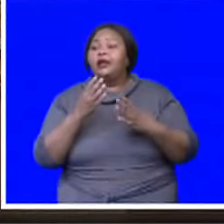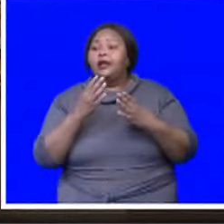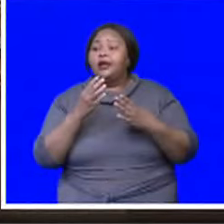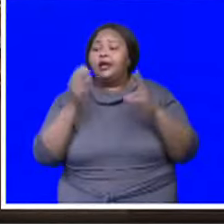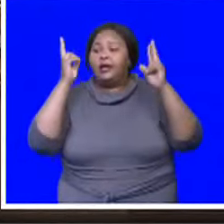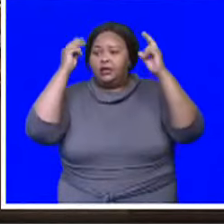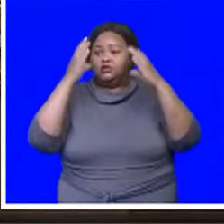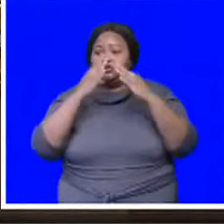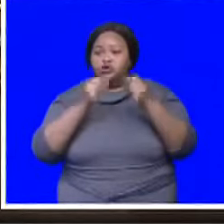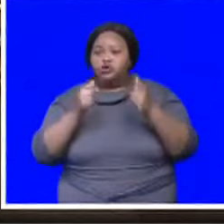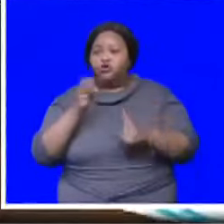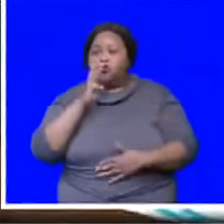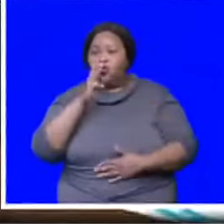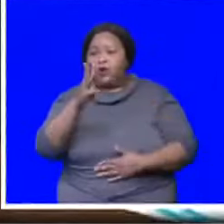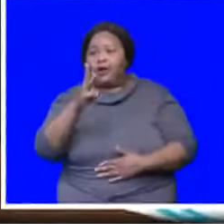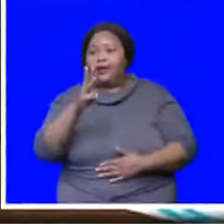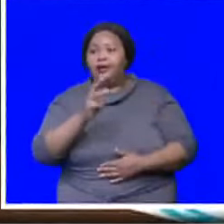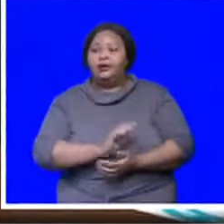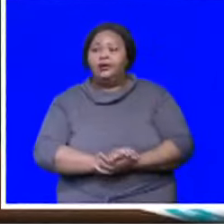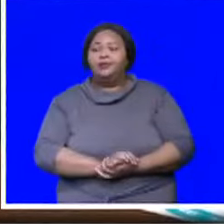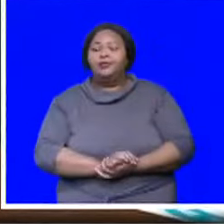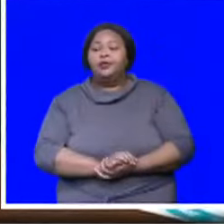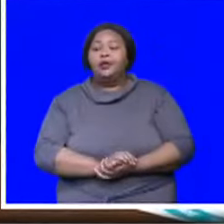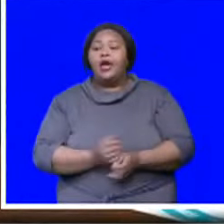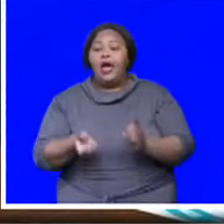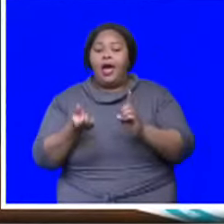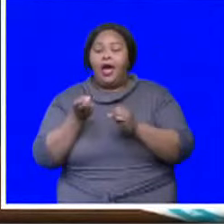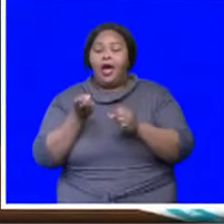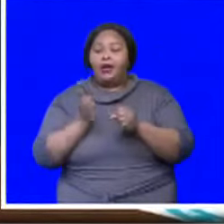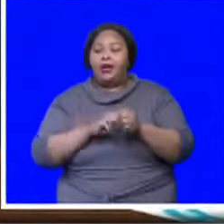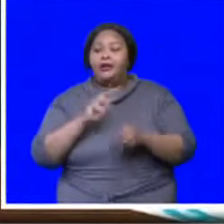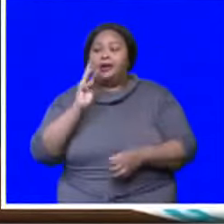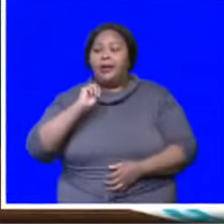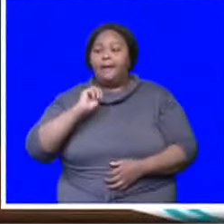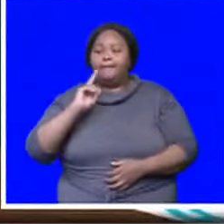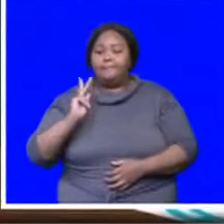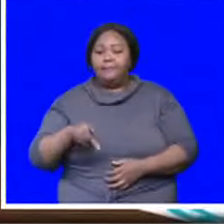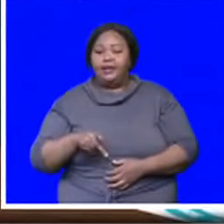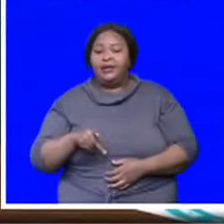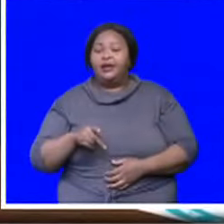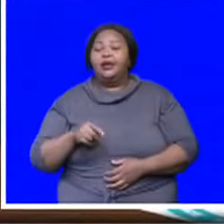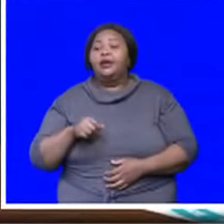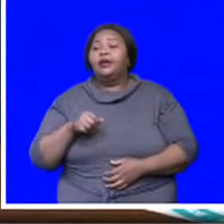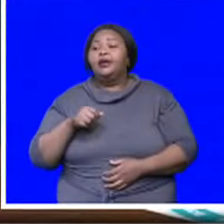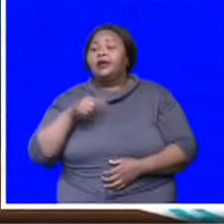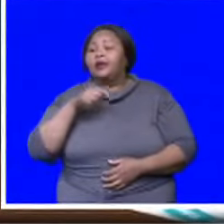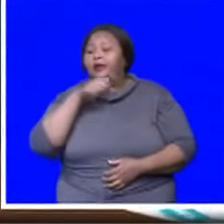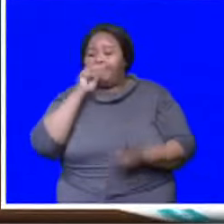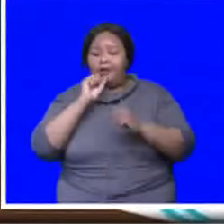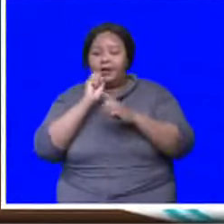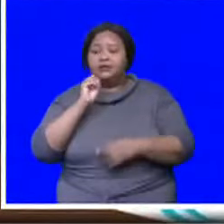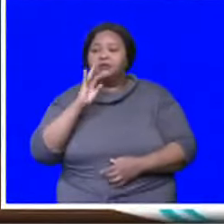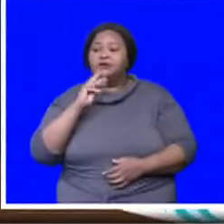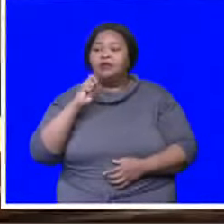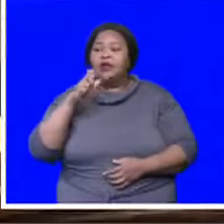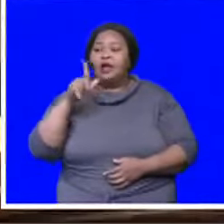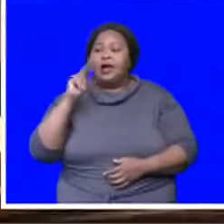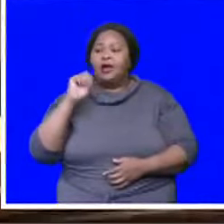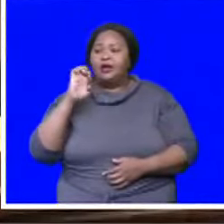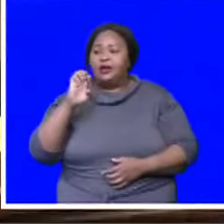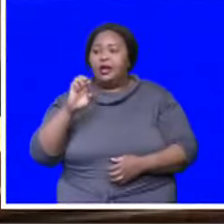Constitution. He further clarified that MP Similan has not been arrested, but only a warrant of arrest was issued against